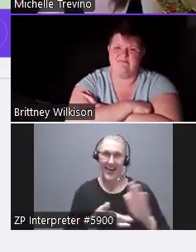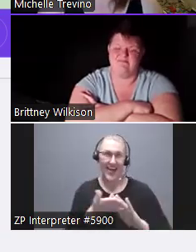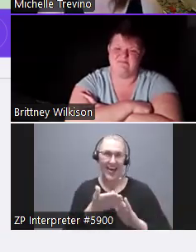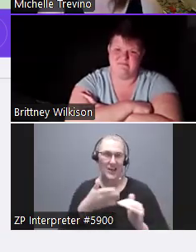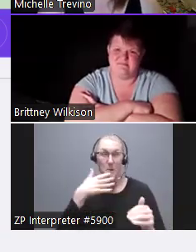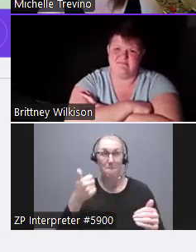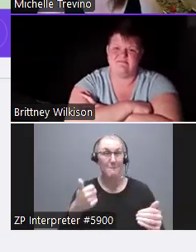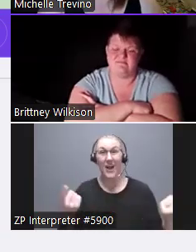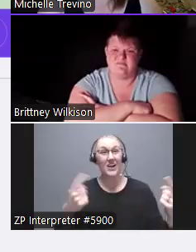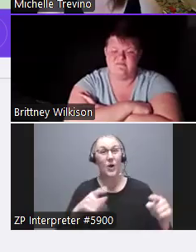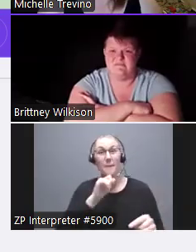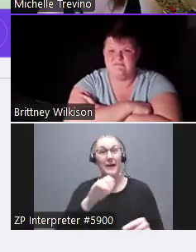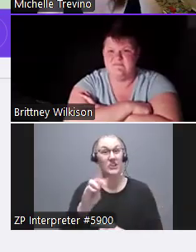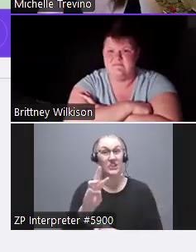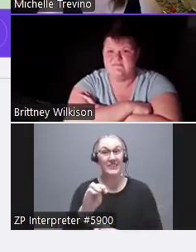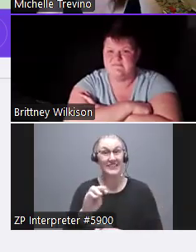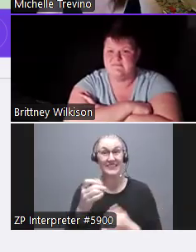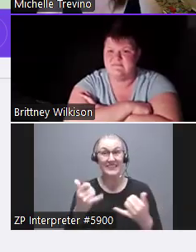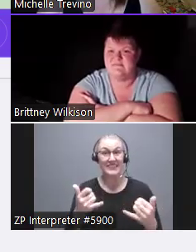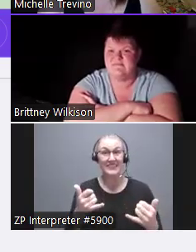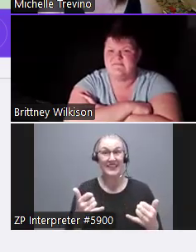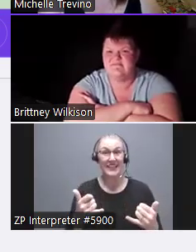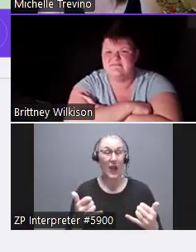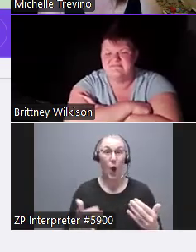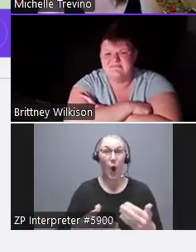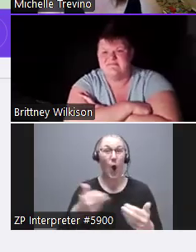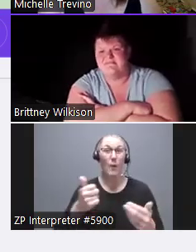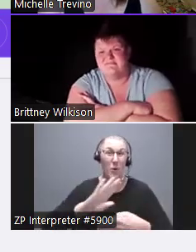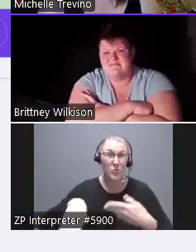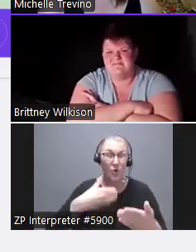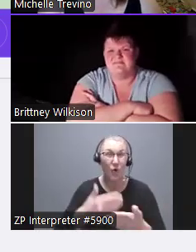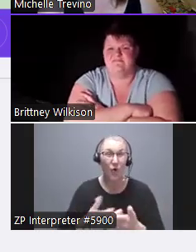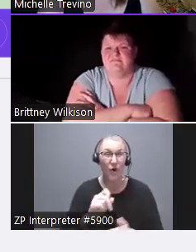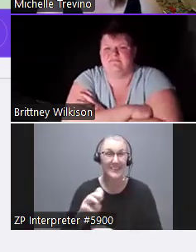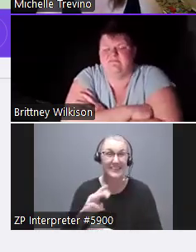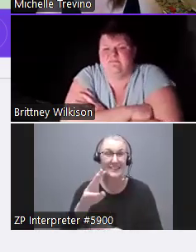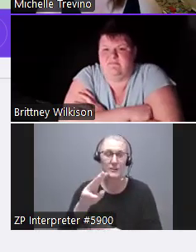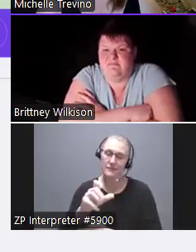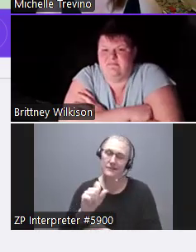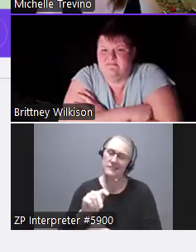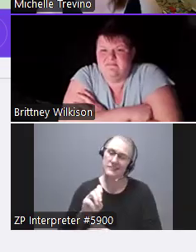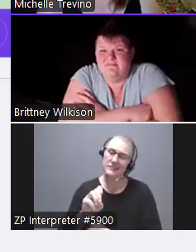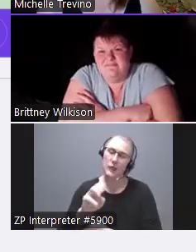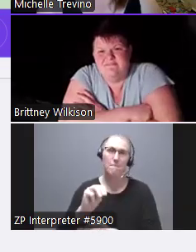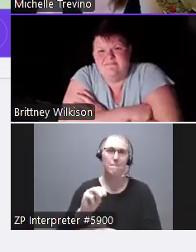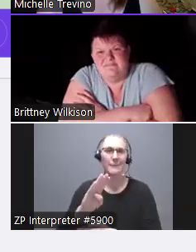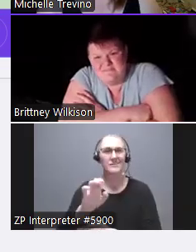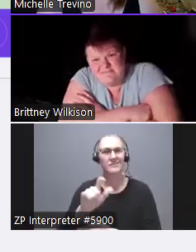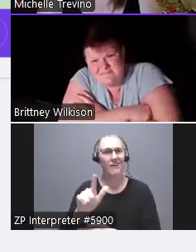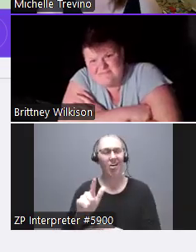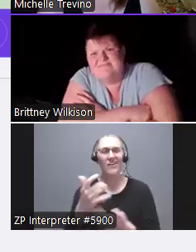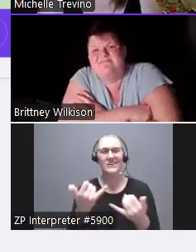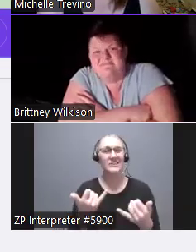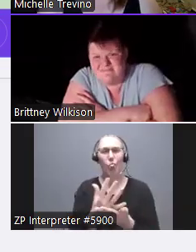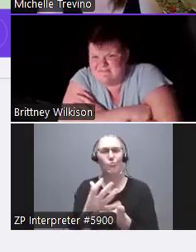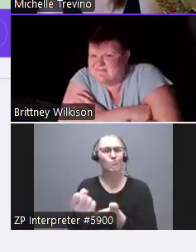60, you lose almost all of your stem cell activity, which is why for most people, that's when you